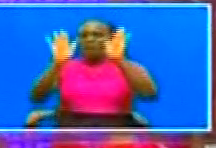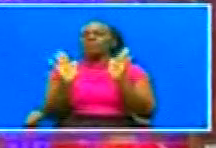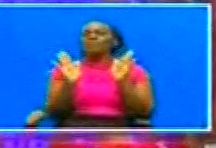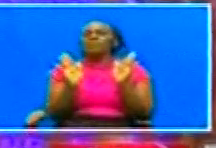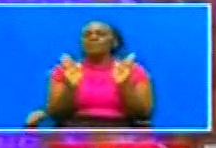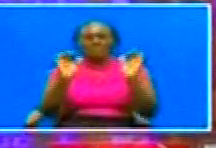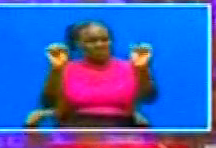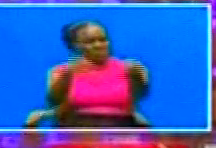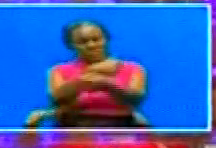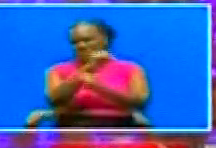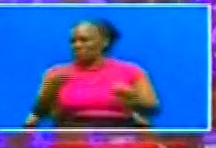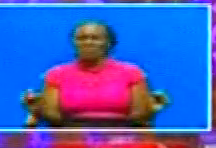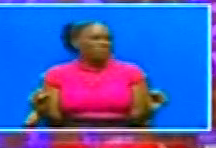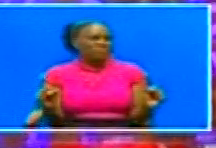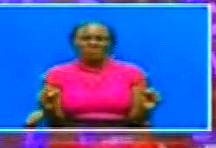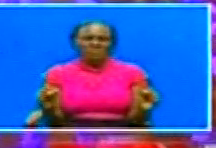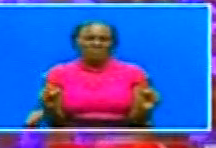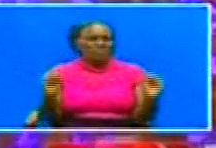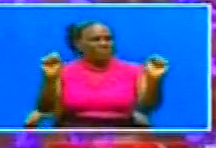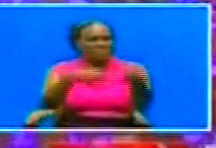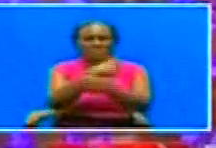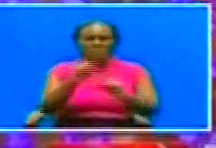we surrender? We cannot afford the luxury of losing hope. We cannot afford. Absolutely. It.